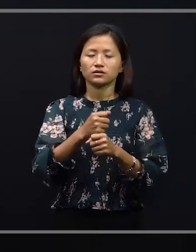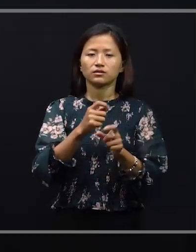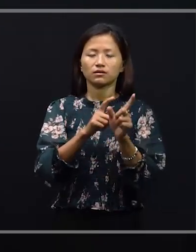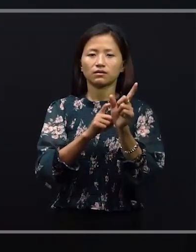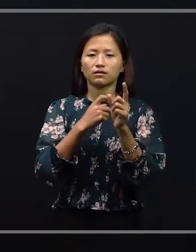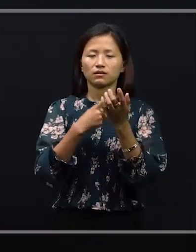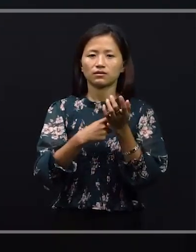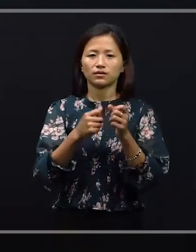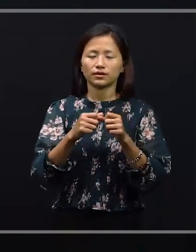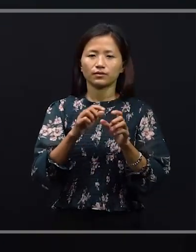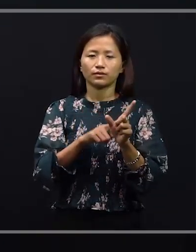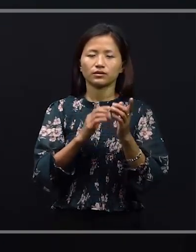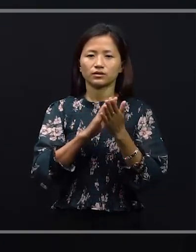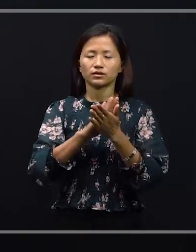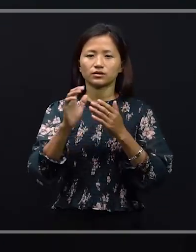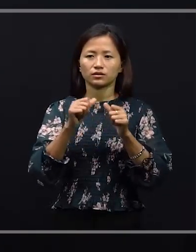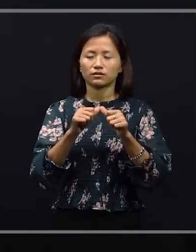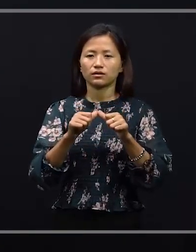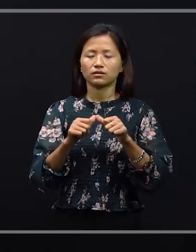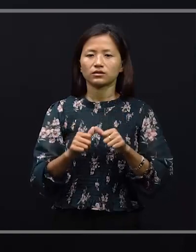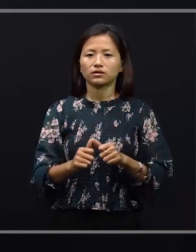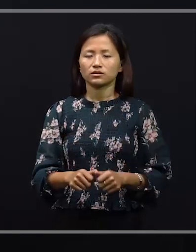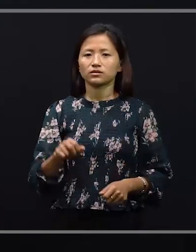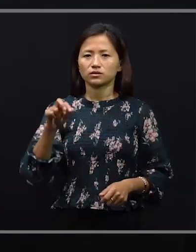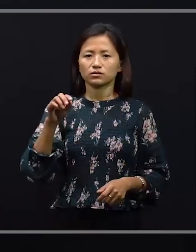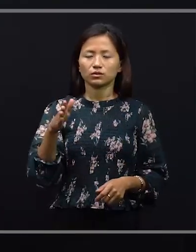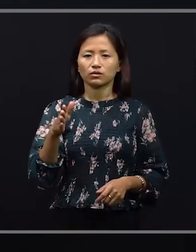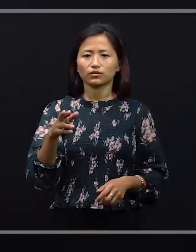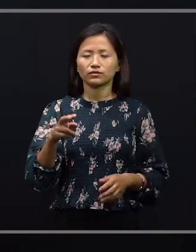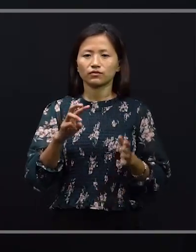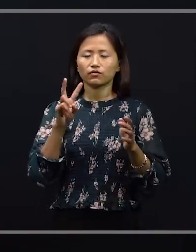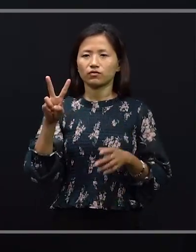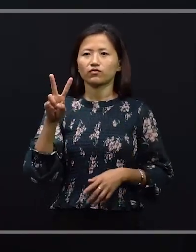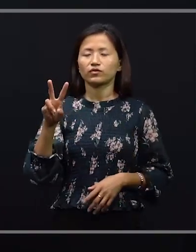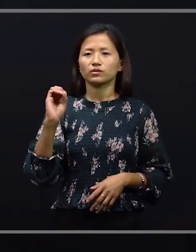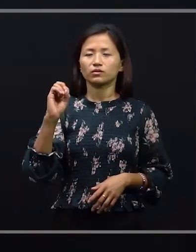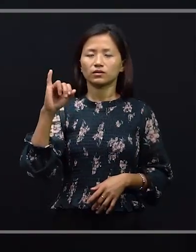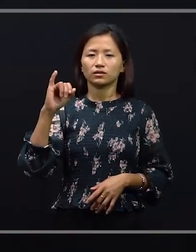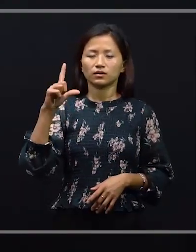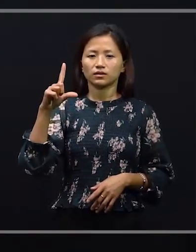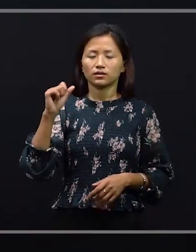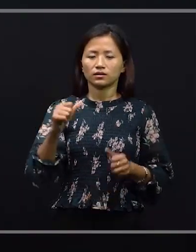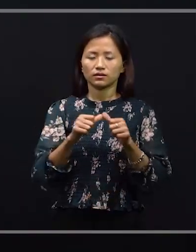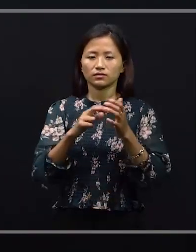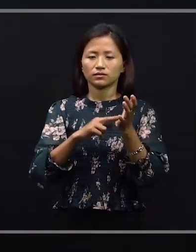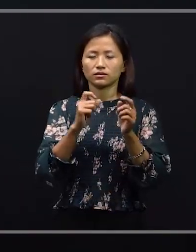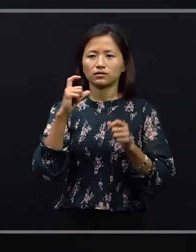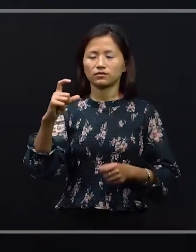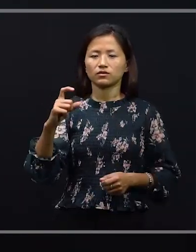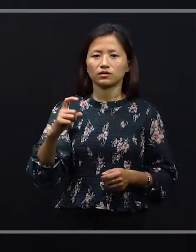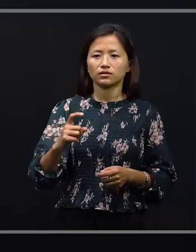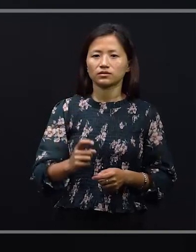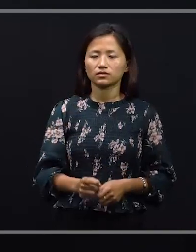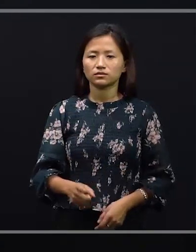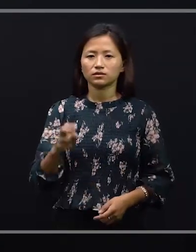means non-violence, okay? Non-violence, then fighting for the truth. The reason,